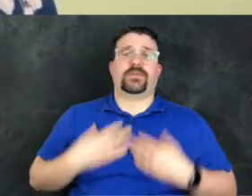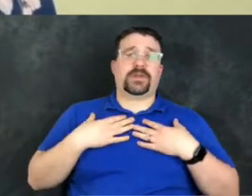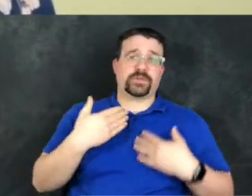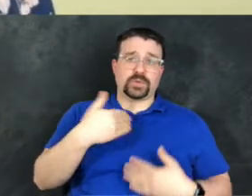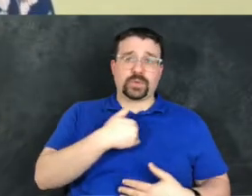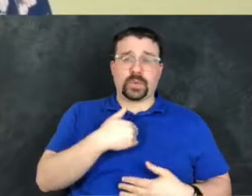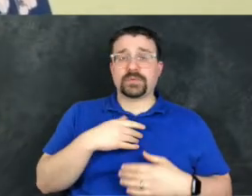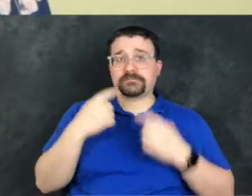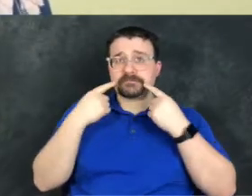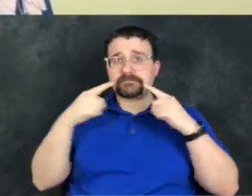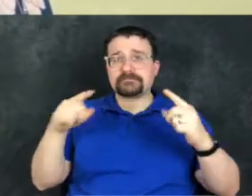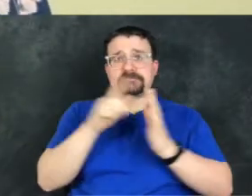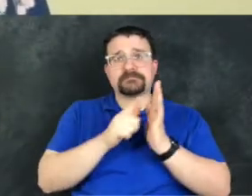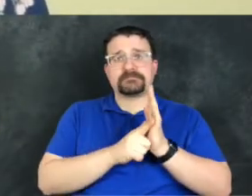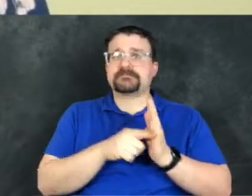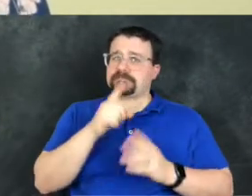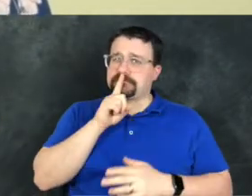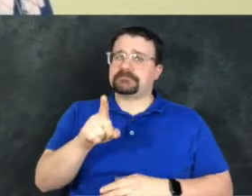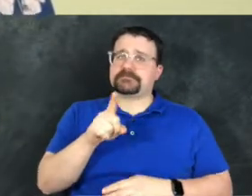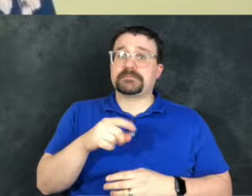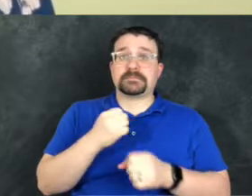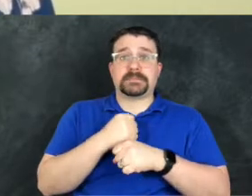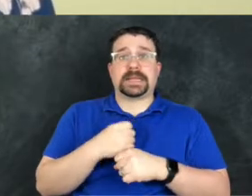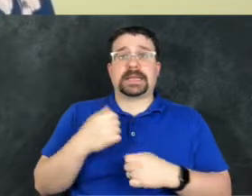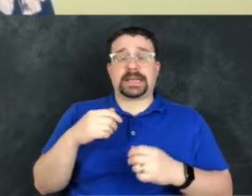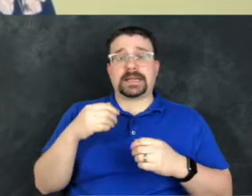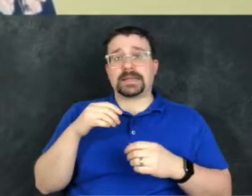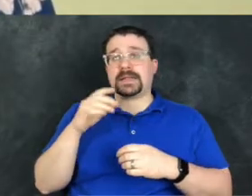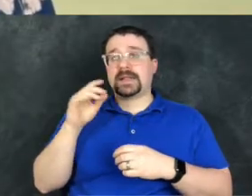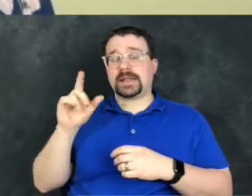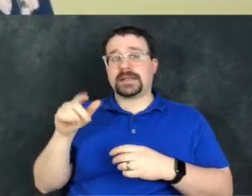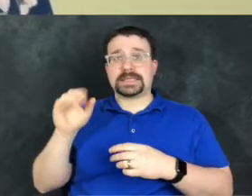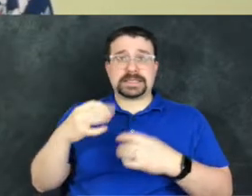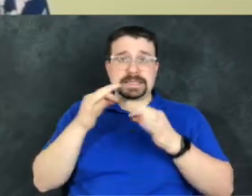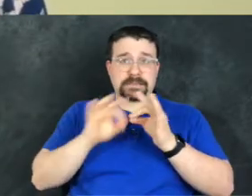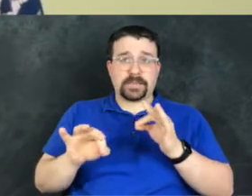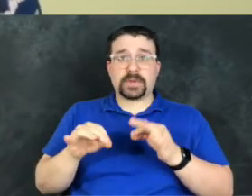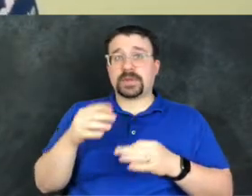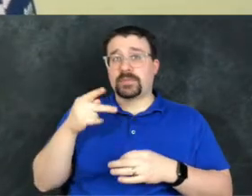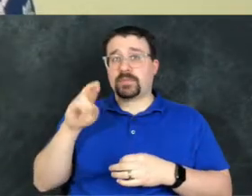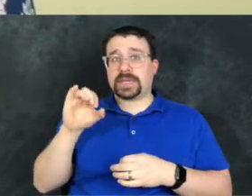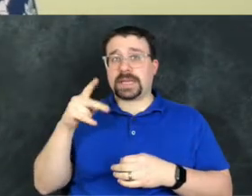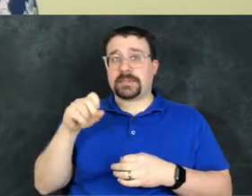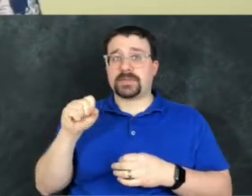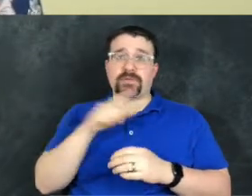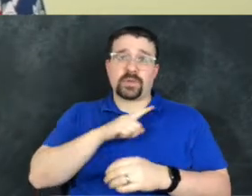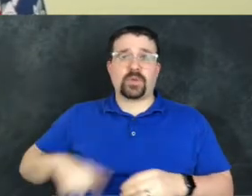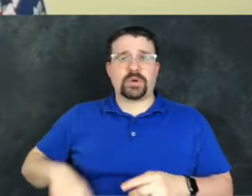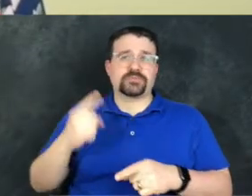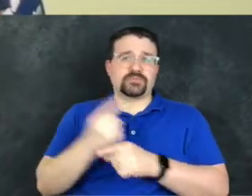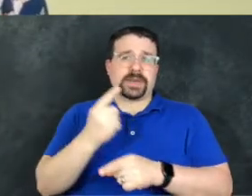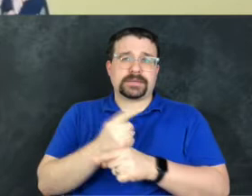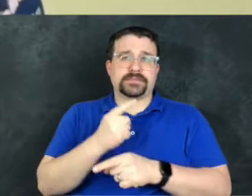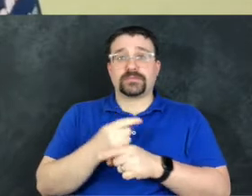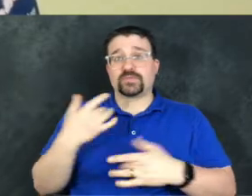the soul. The decrees of the Lord are sure, making wise the simple. The precepts of the Lord are